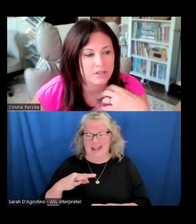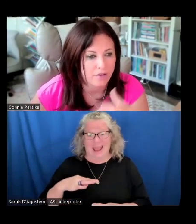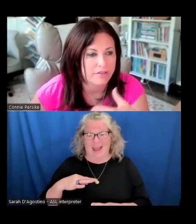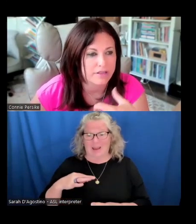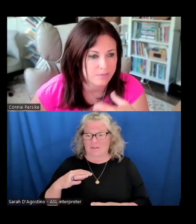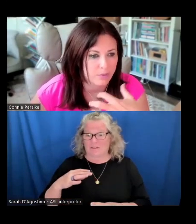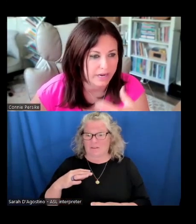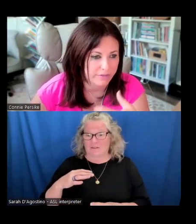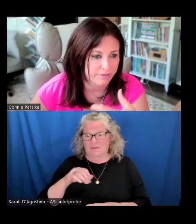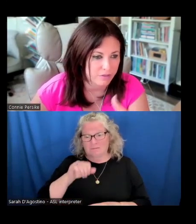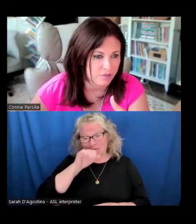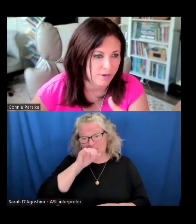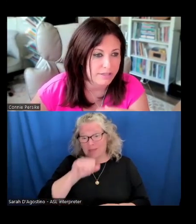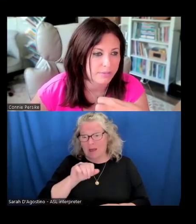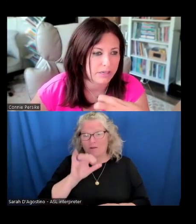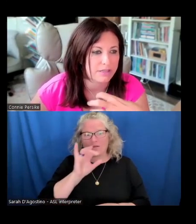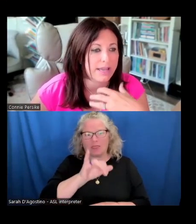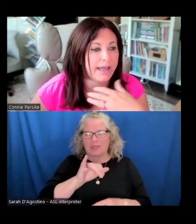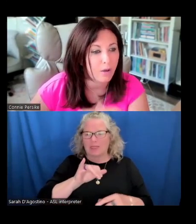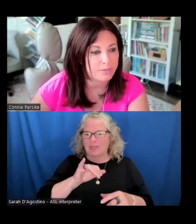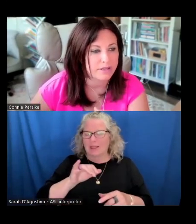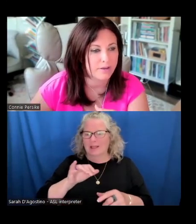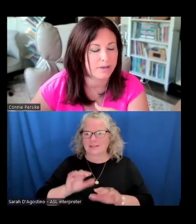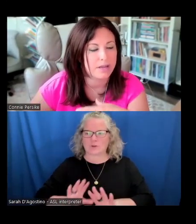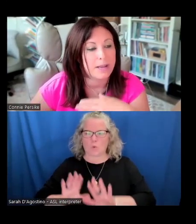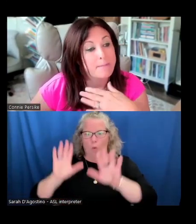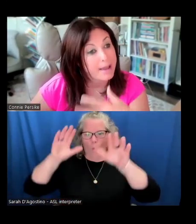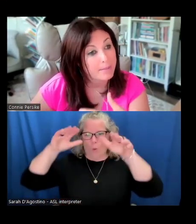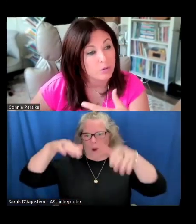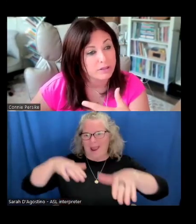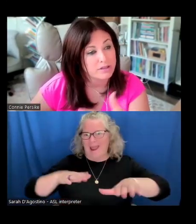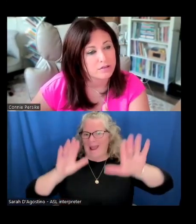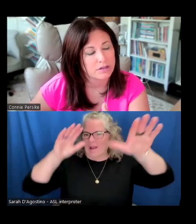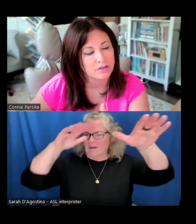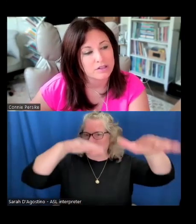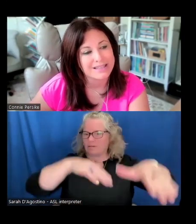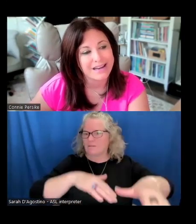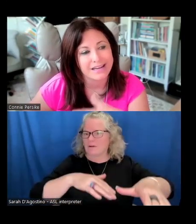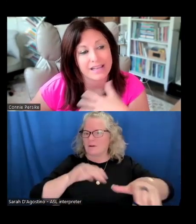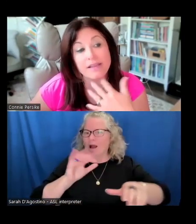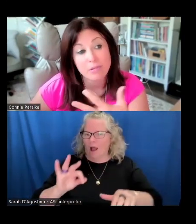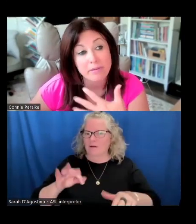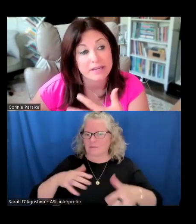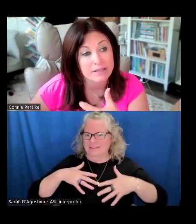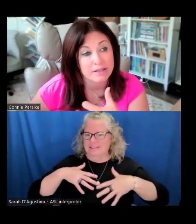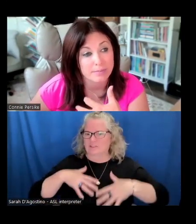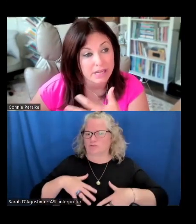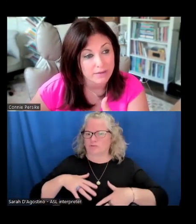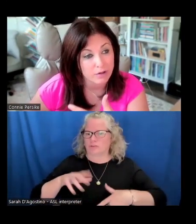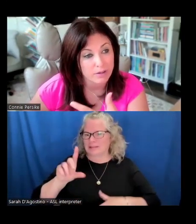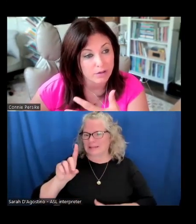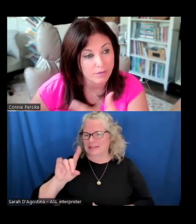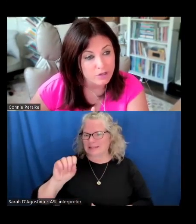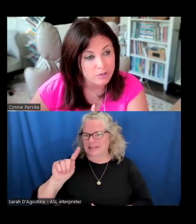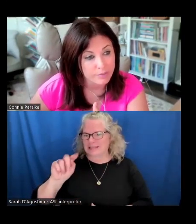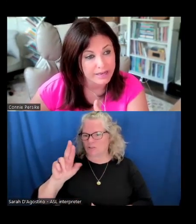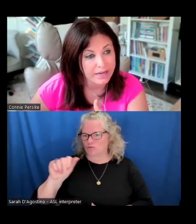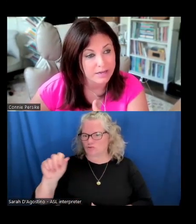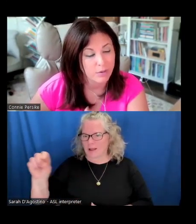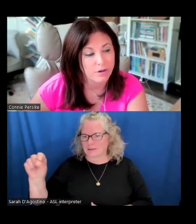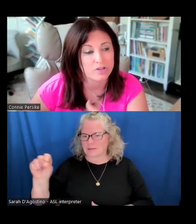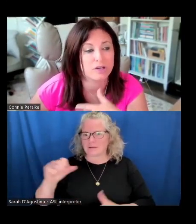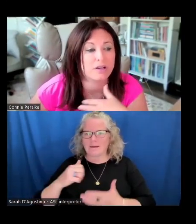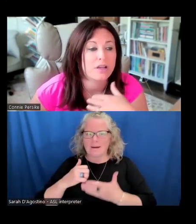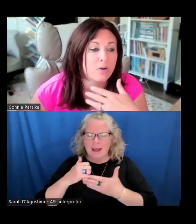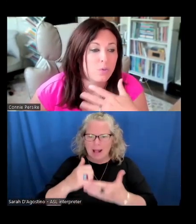else, love this wave of distress because it helps them map out what the student looks like. And then when we get to the behavior intervention